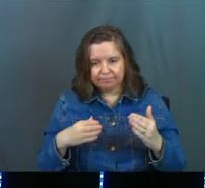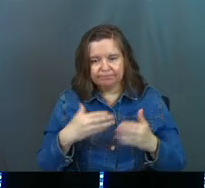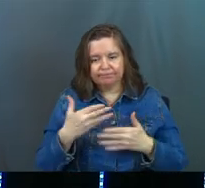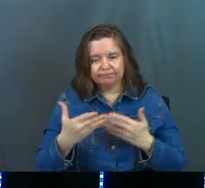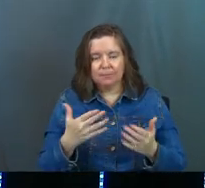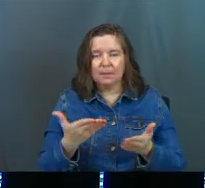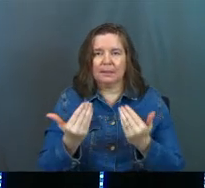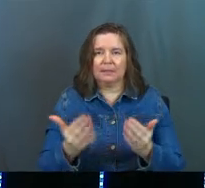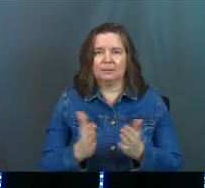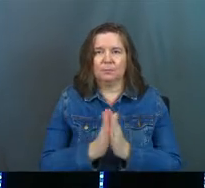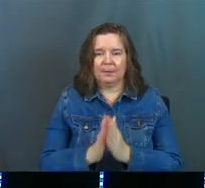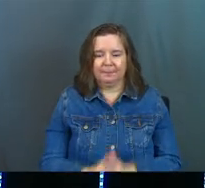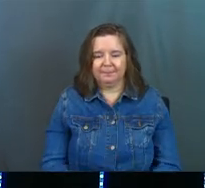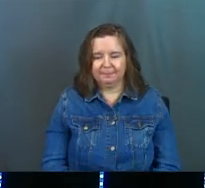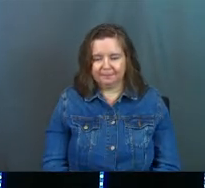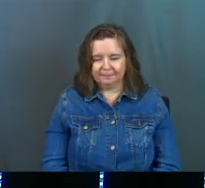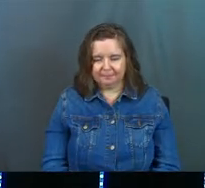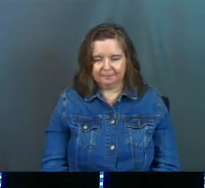Let's pray.